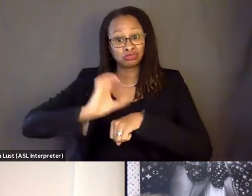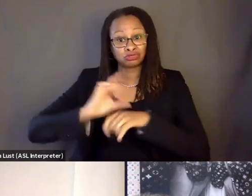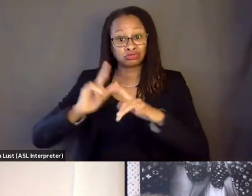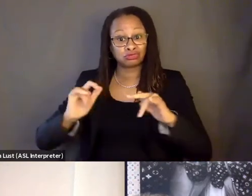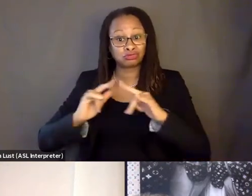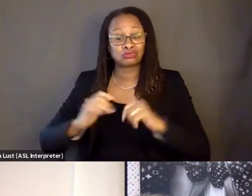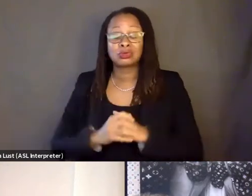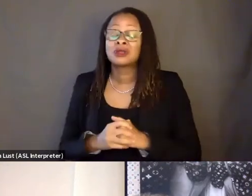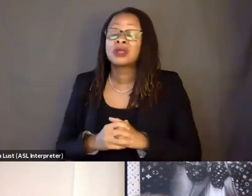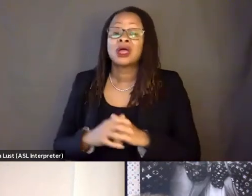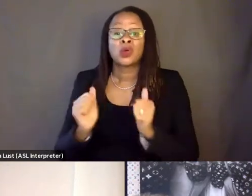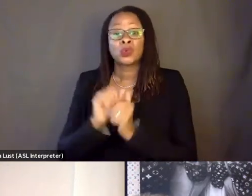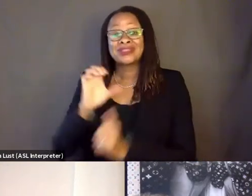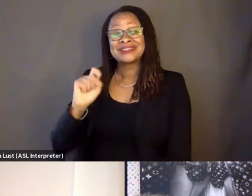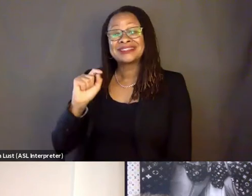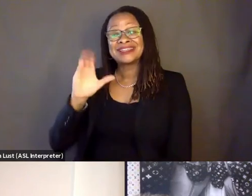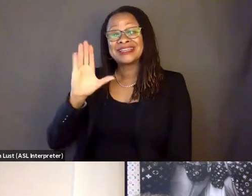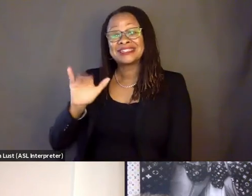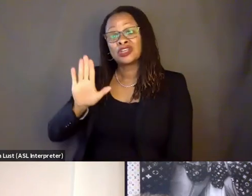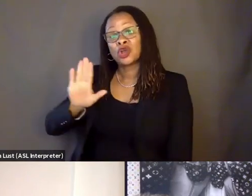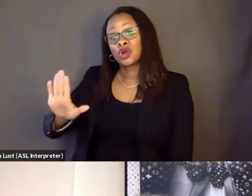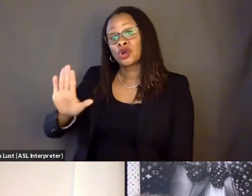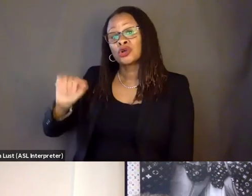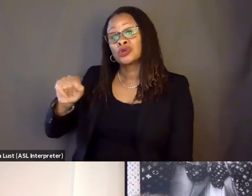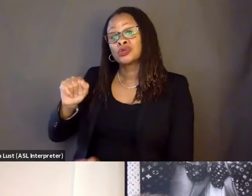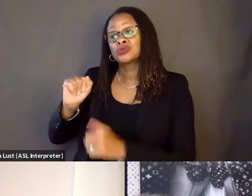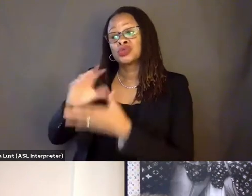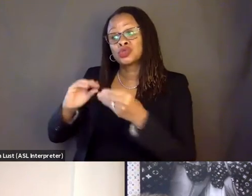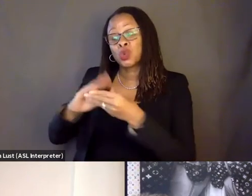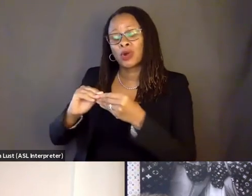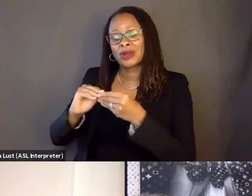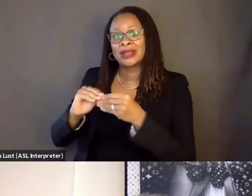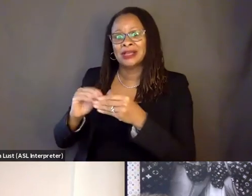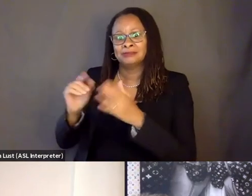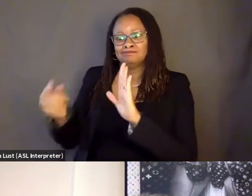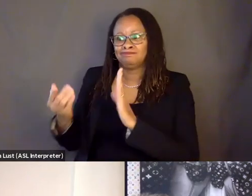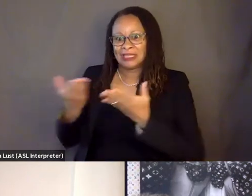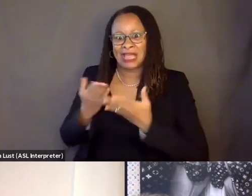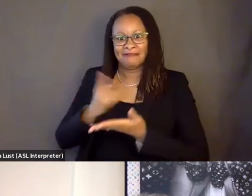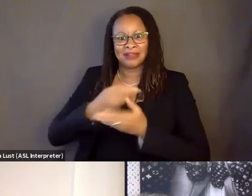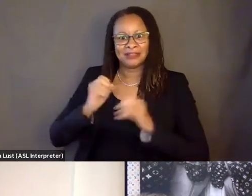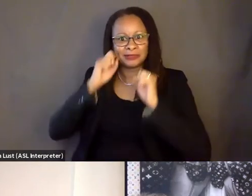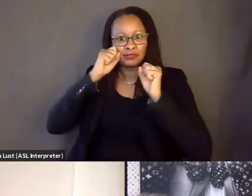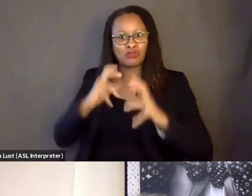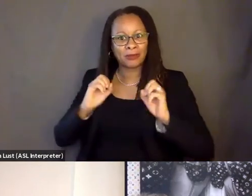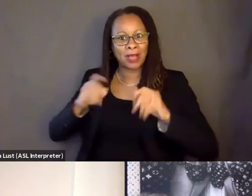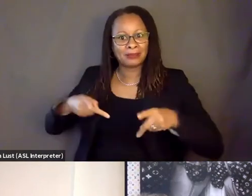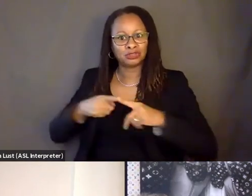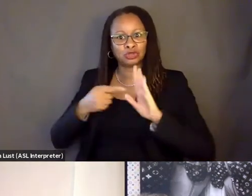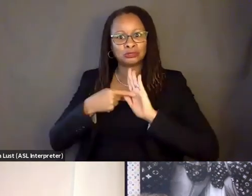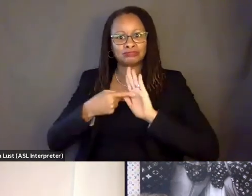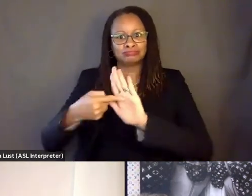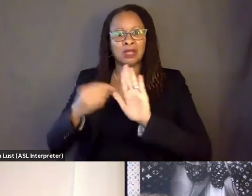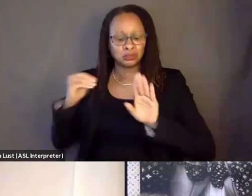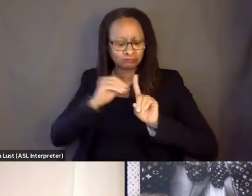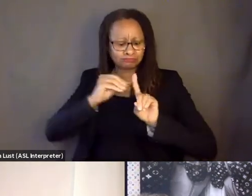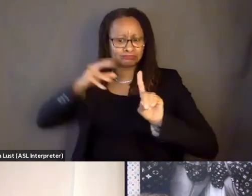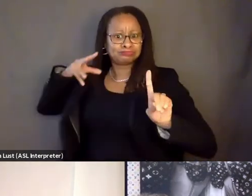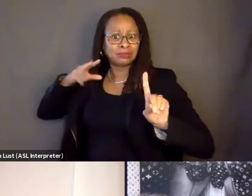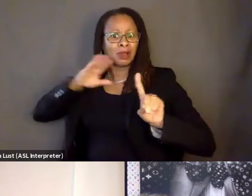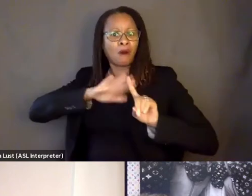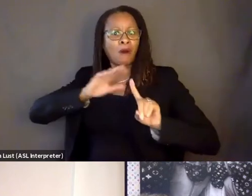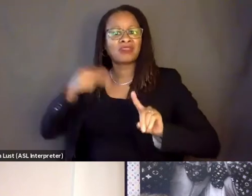And you know, with Stacey's own story came the incredible opportunity to shed light on this much larger history